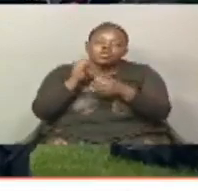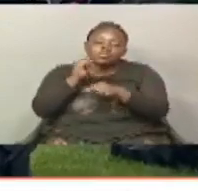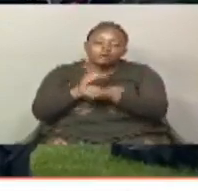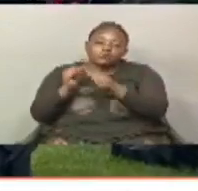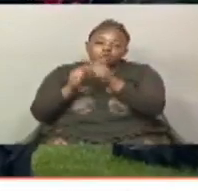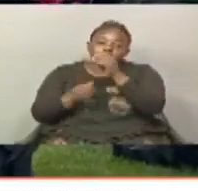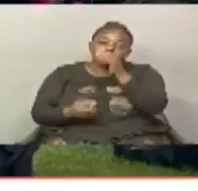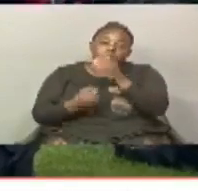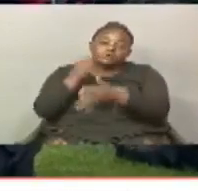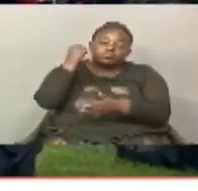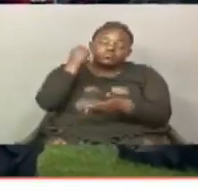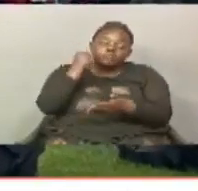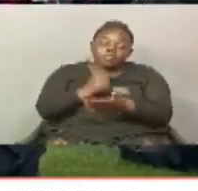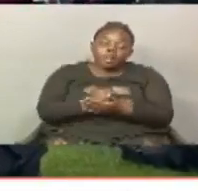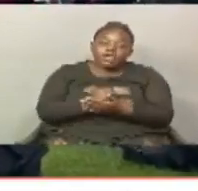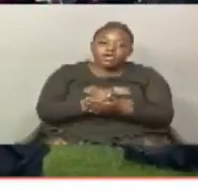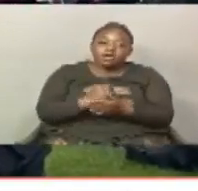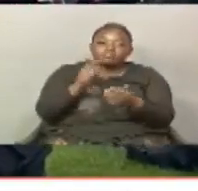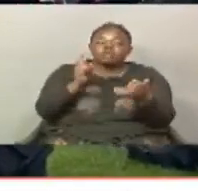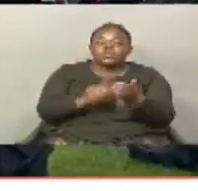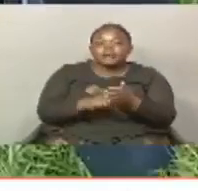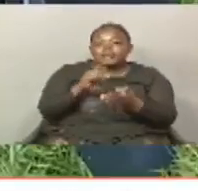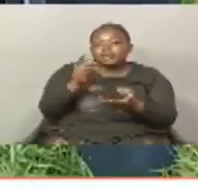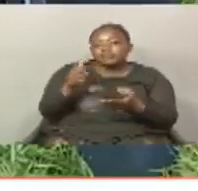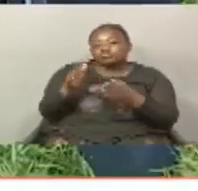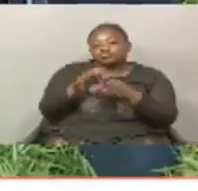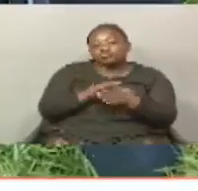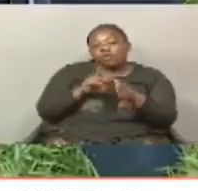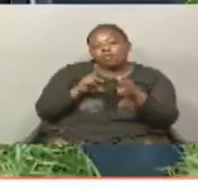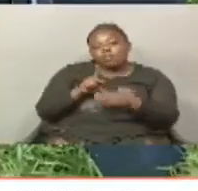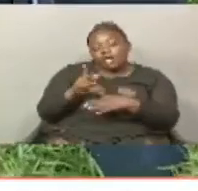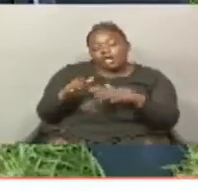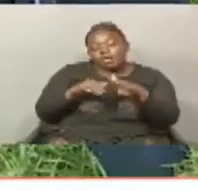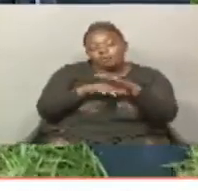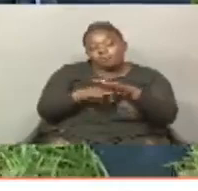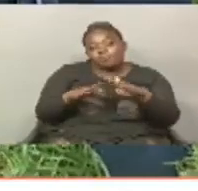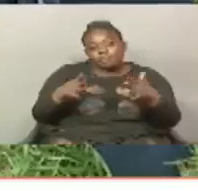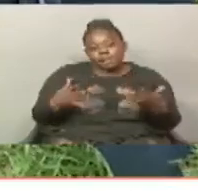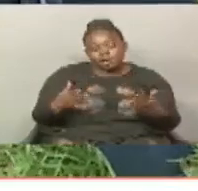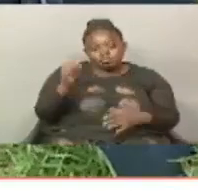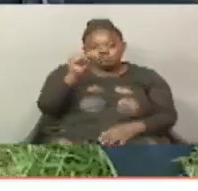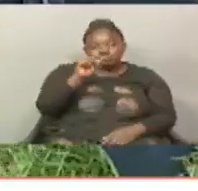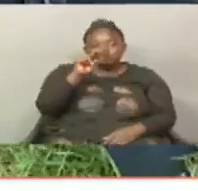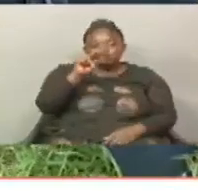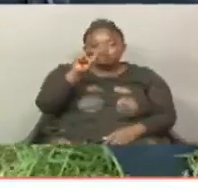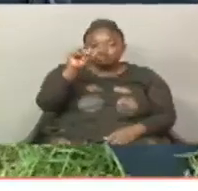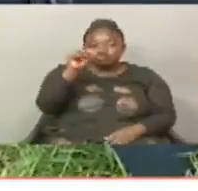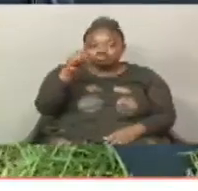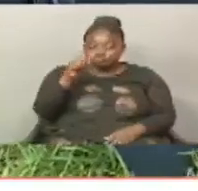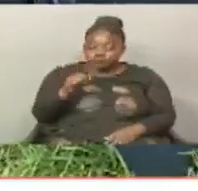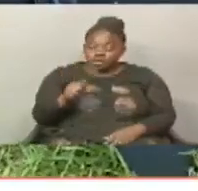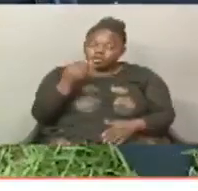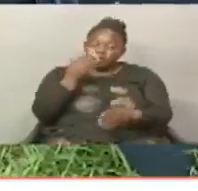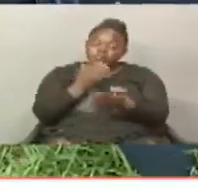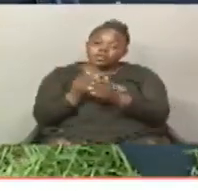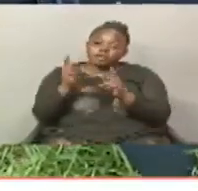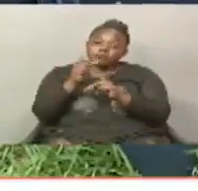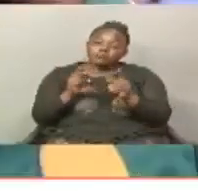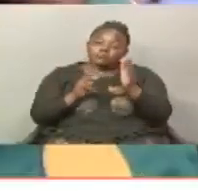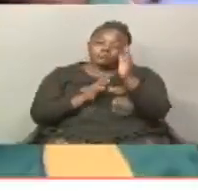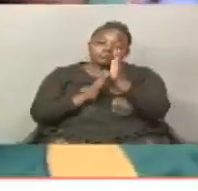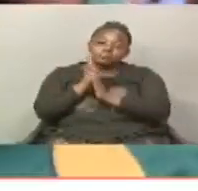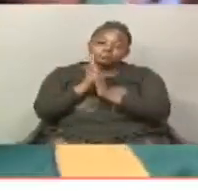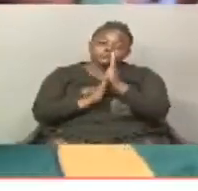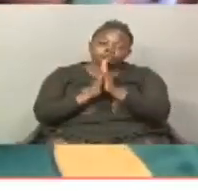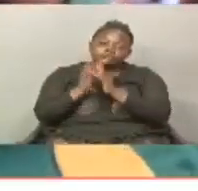Opportunity Bank okubasobozesa okuzifuna ku kibanja mpola okusinziira ku sizoni n'amakungula. Bw'atyo n'asaba abantu